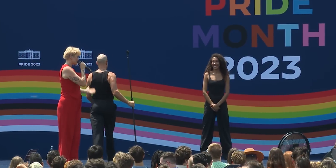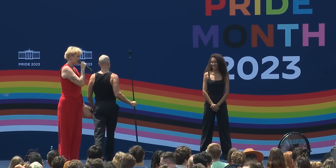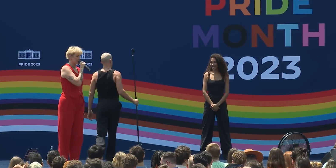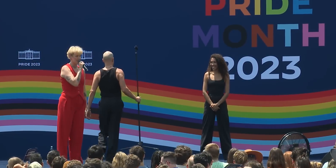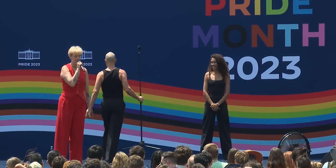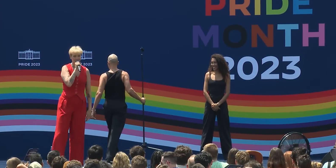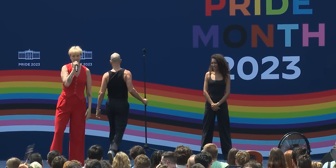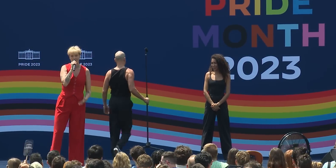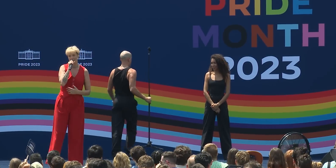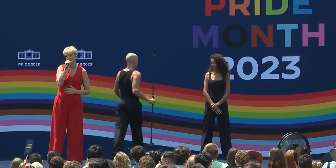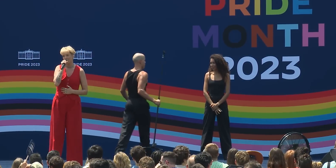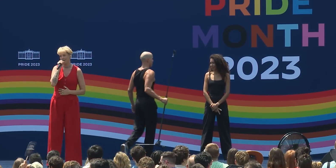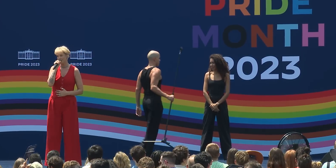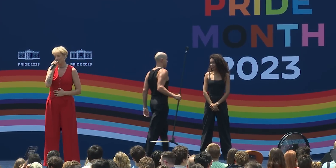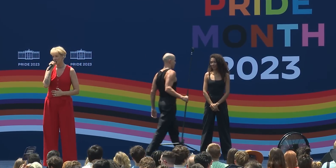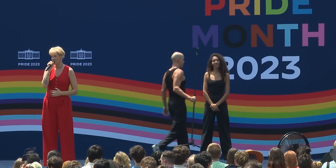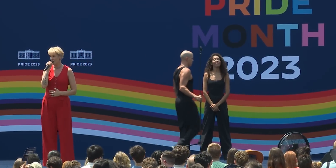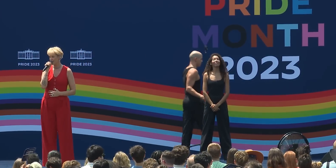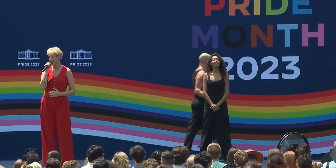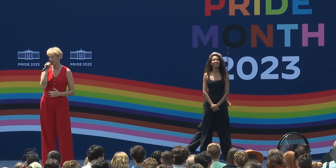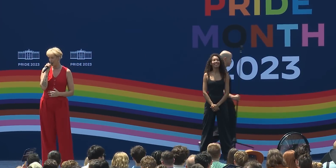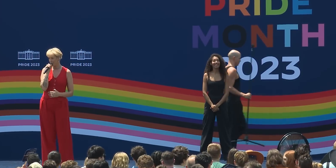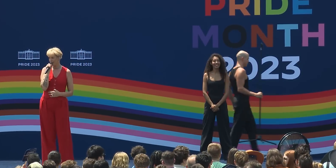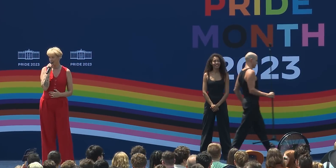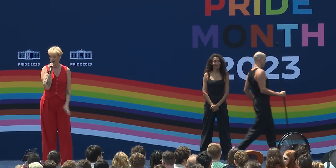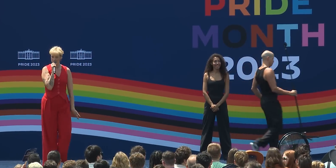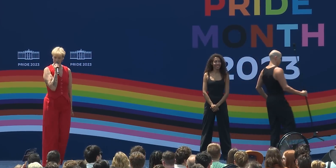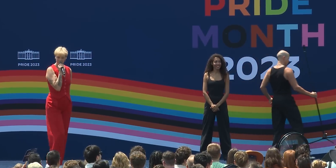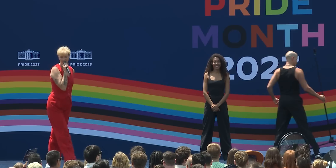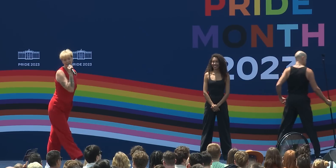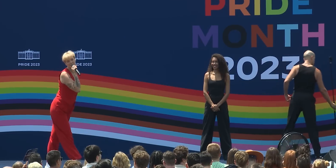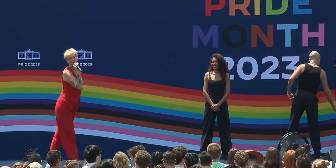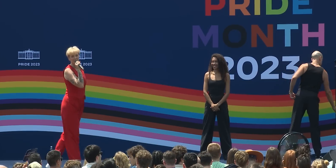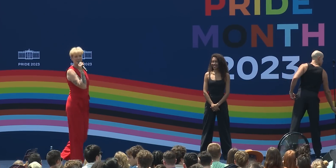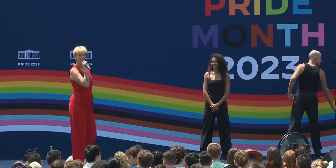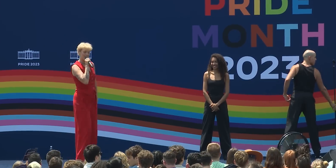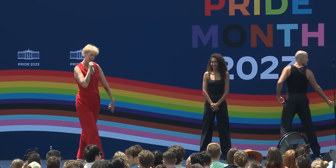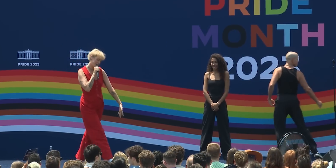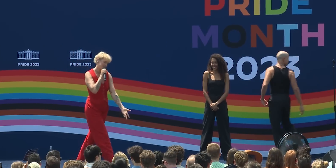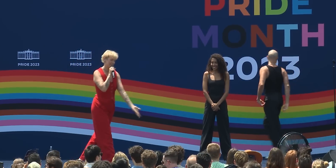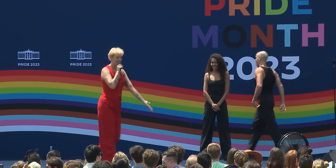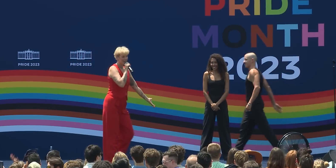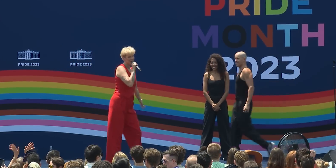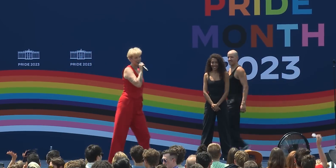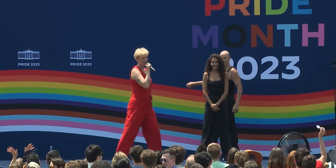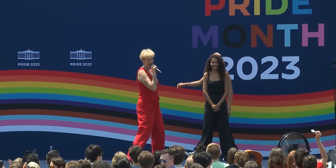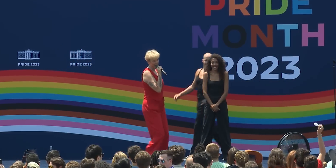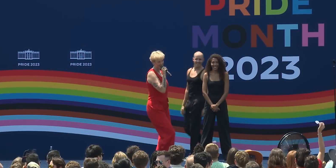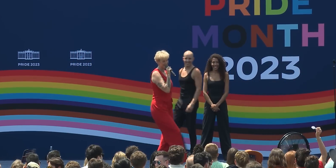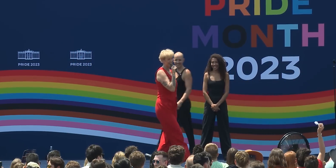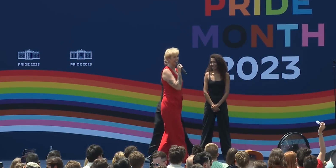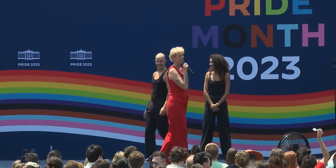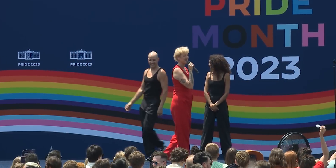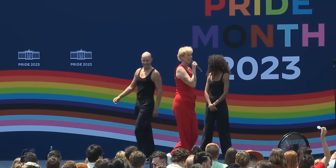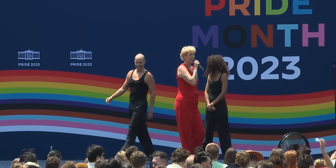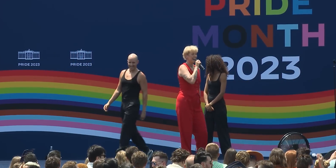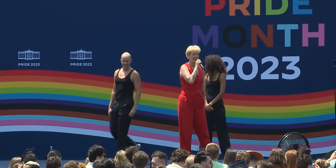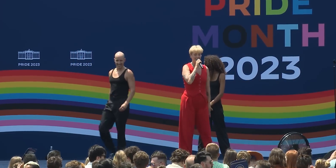very honored to be here, so this is a pleasure for us, and we're just so excited. Now we want to dance for you. Is that okay? We love to